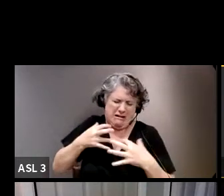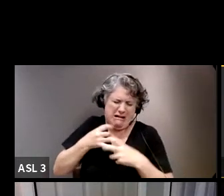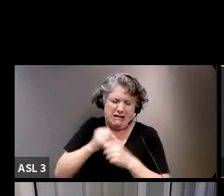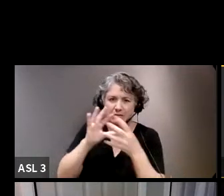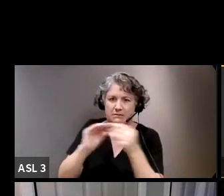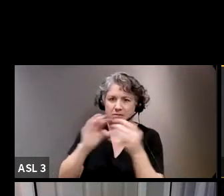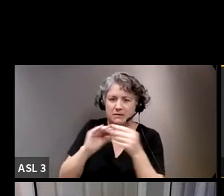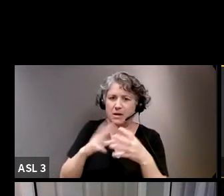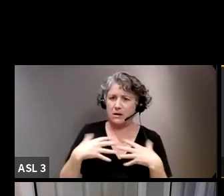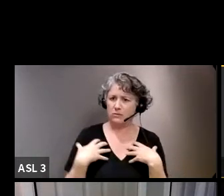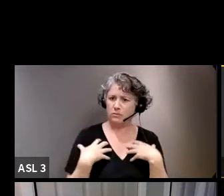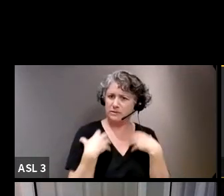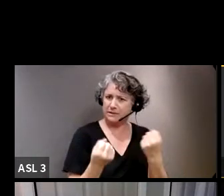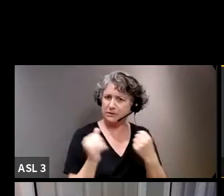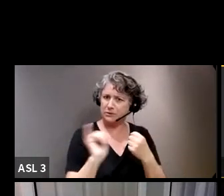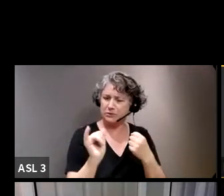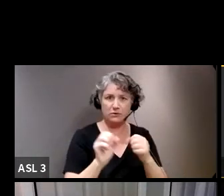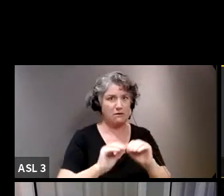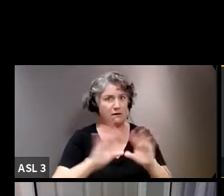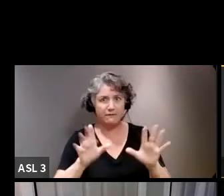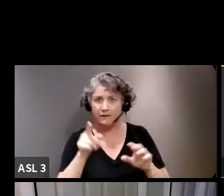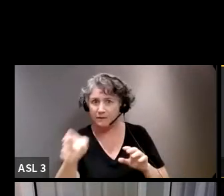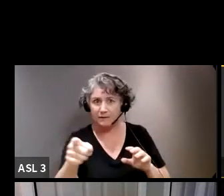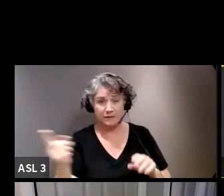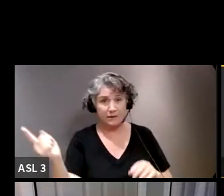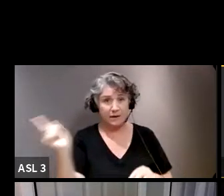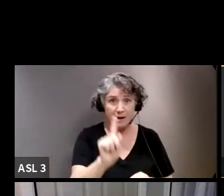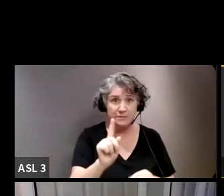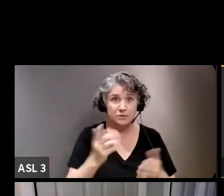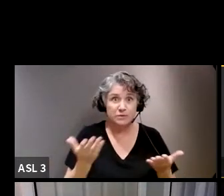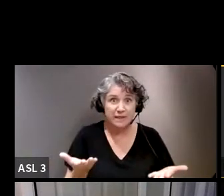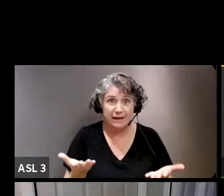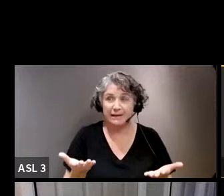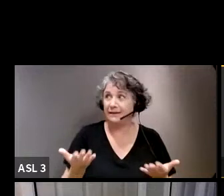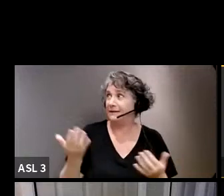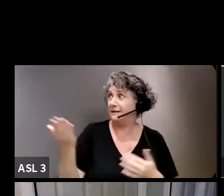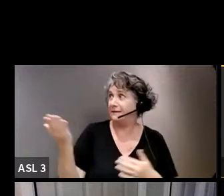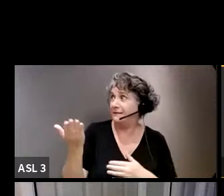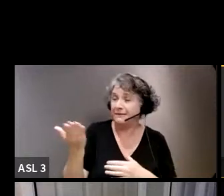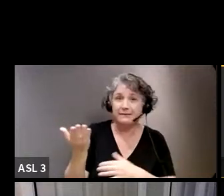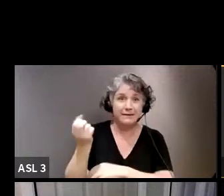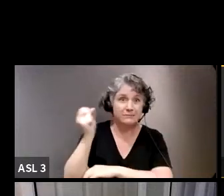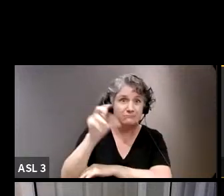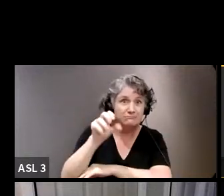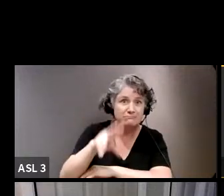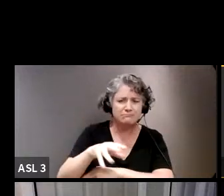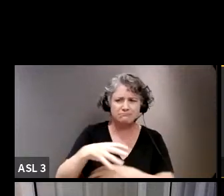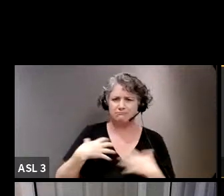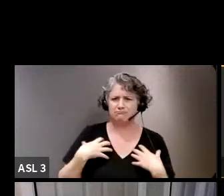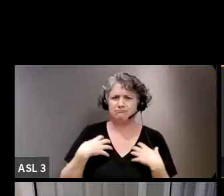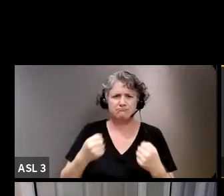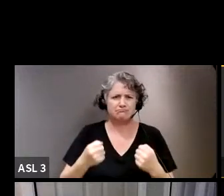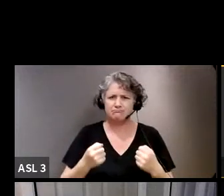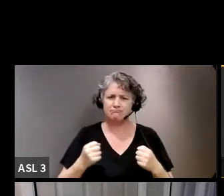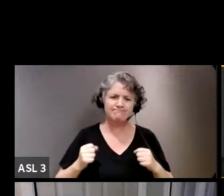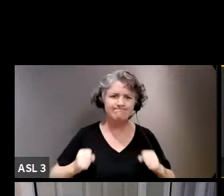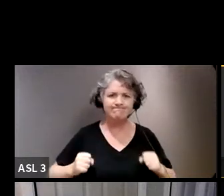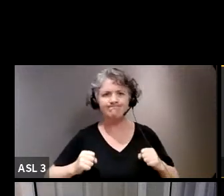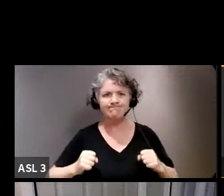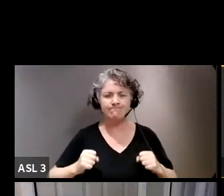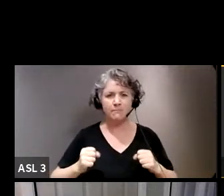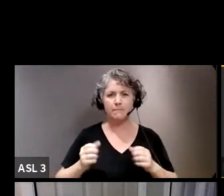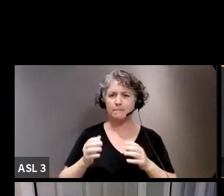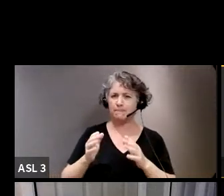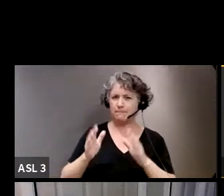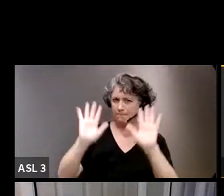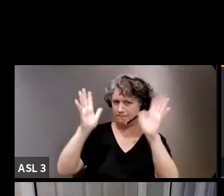struggle because obviously to be able to be here today shows a remarkable level of resilience at the individual level but there is a there is